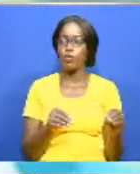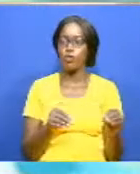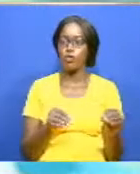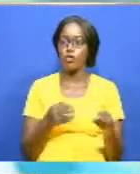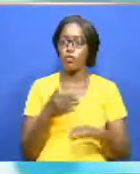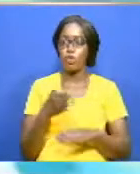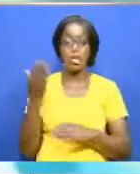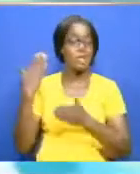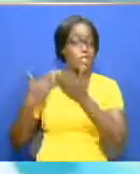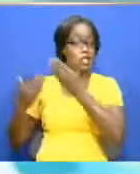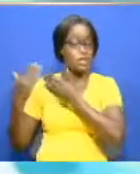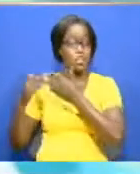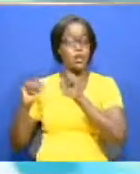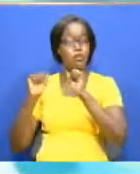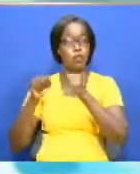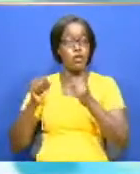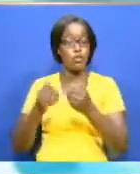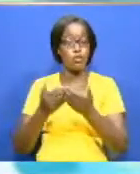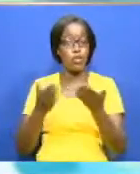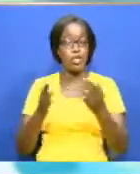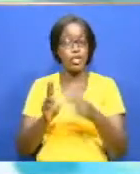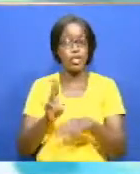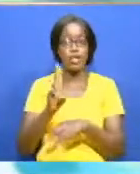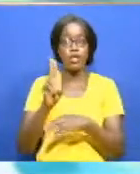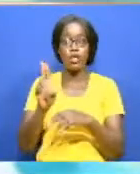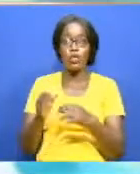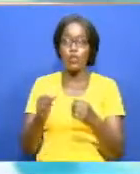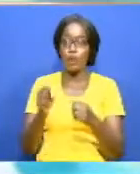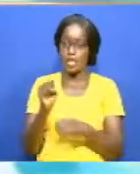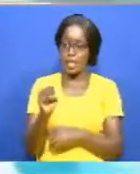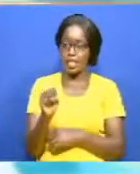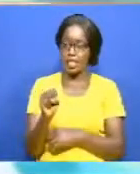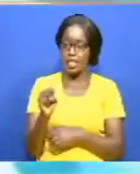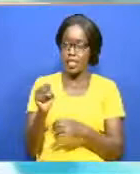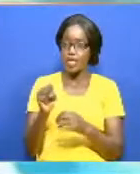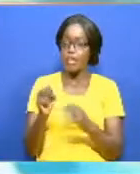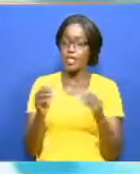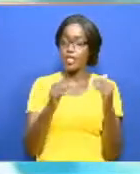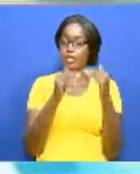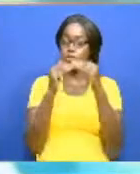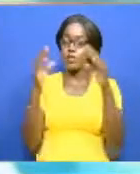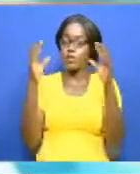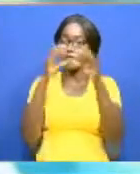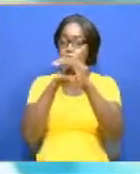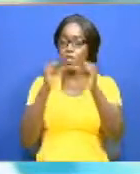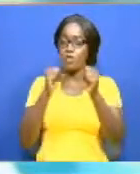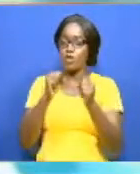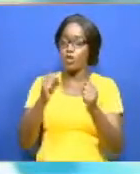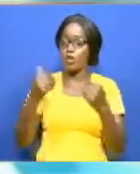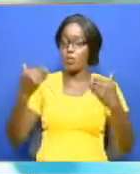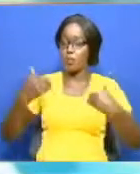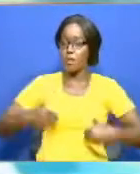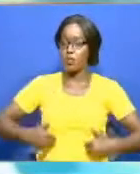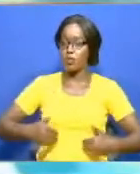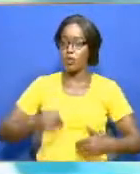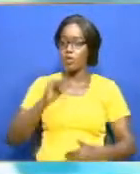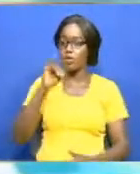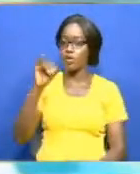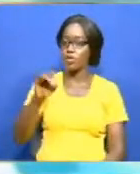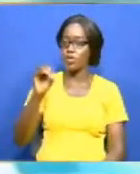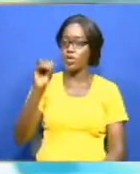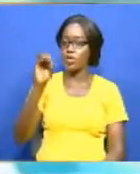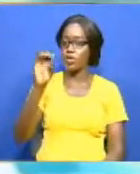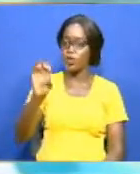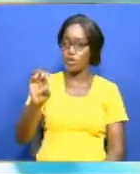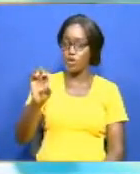history might just be made in the U.S. The Democratic presidential candidate Joe Biden has named Kamala Harris to